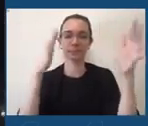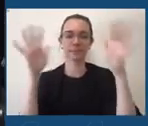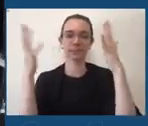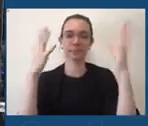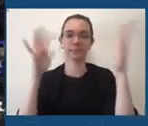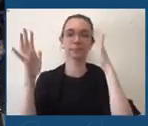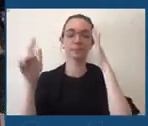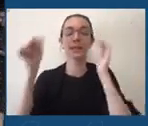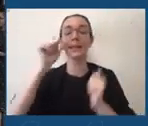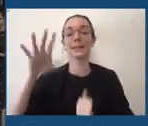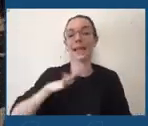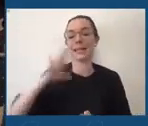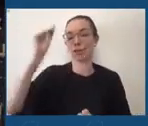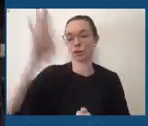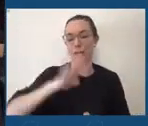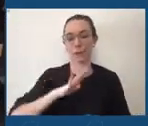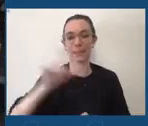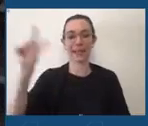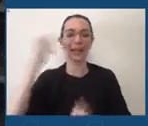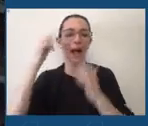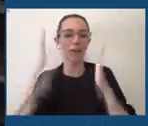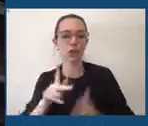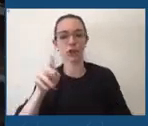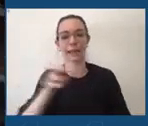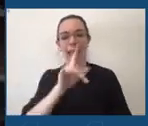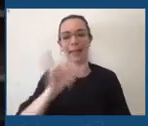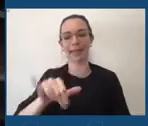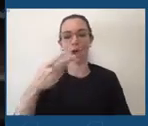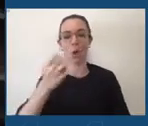Ladies and gentlemen, Governor Kathy Hochul,